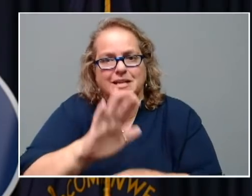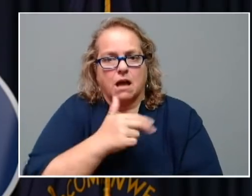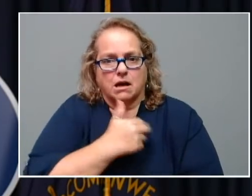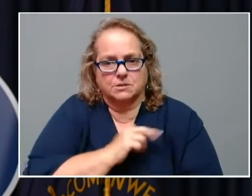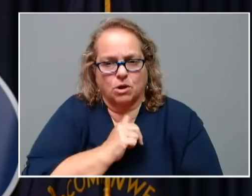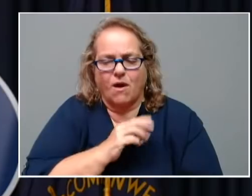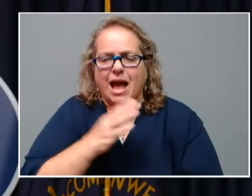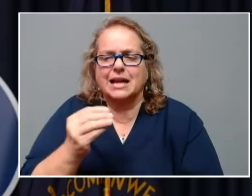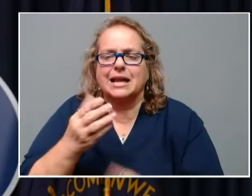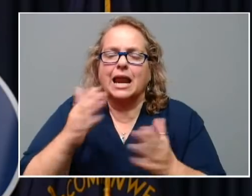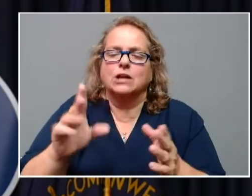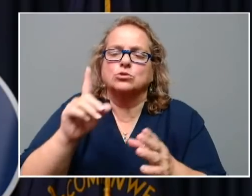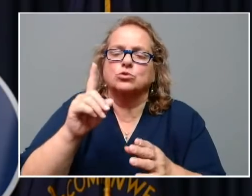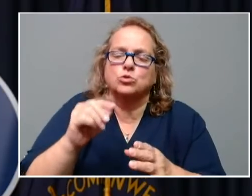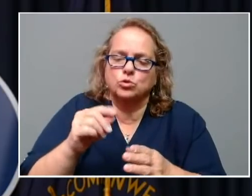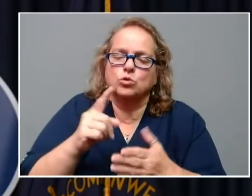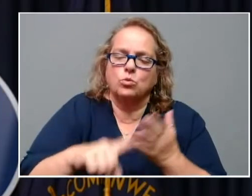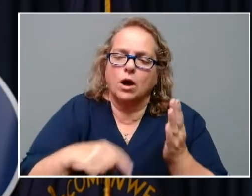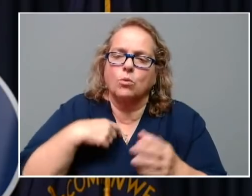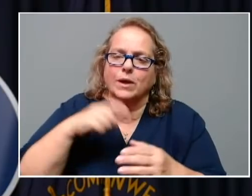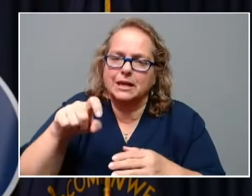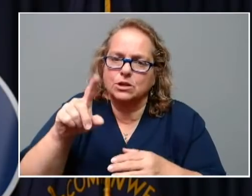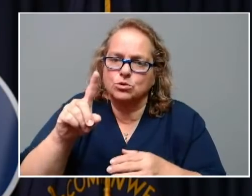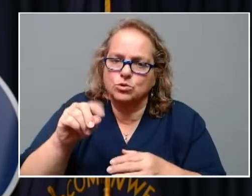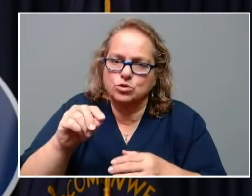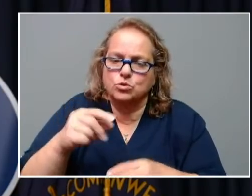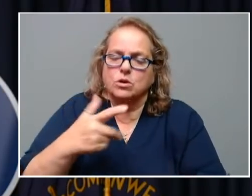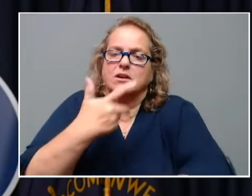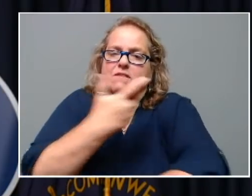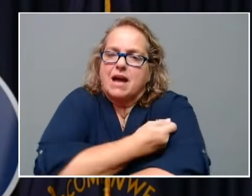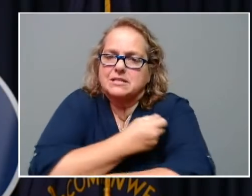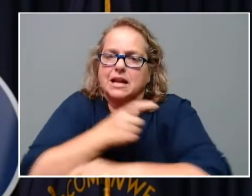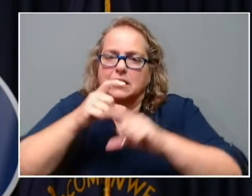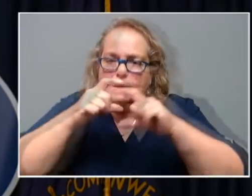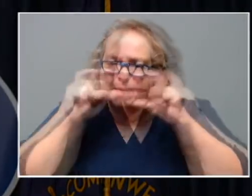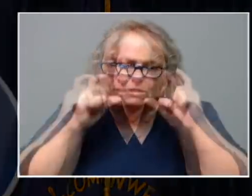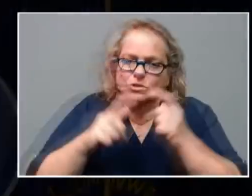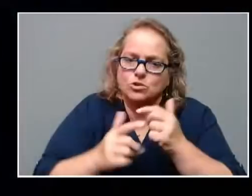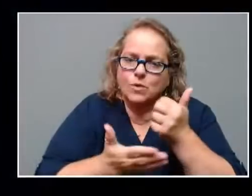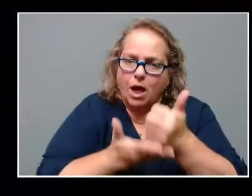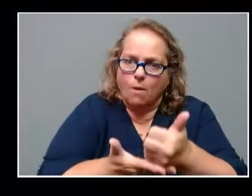like vaccinations and masking where we can truly be of help to them.